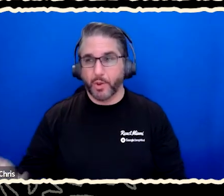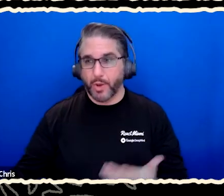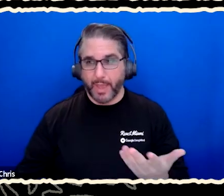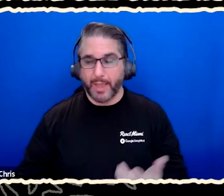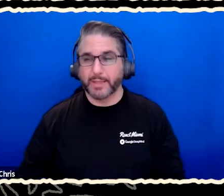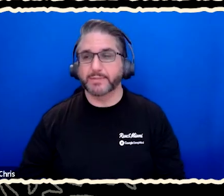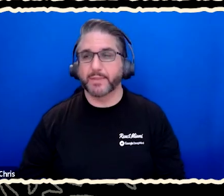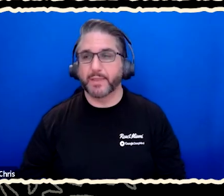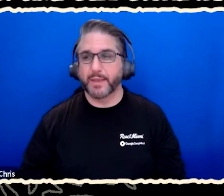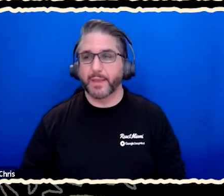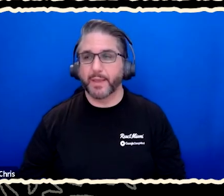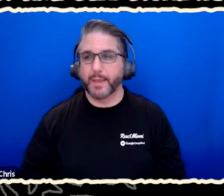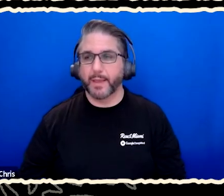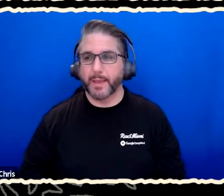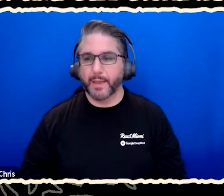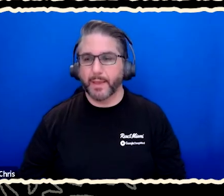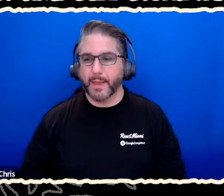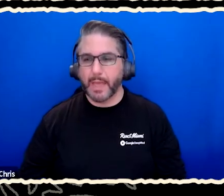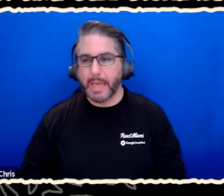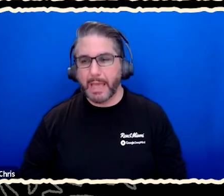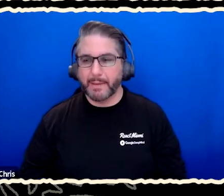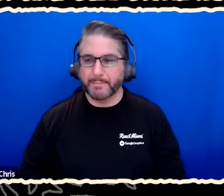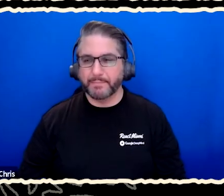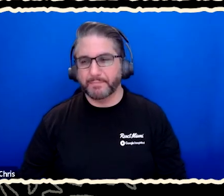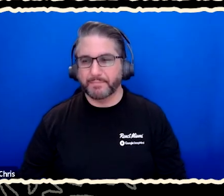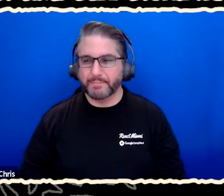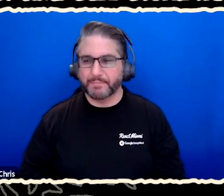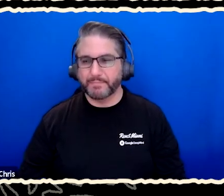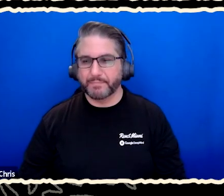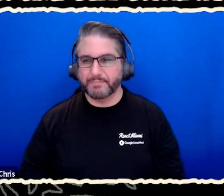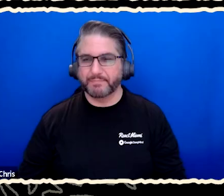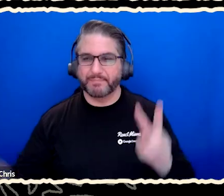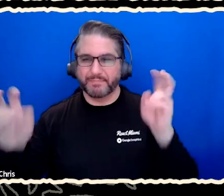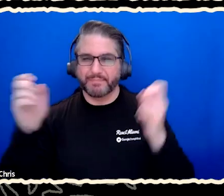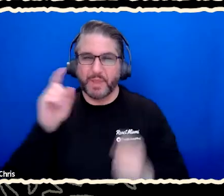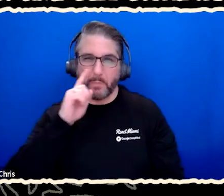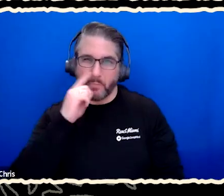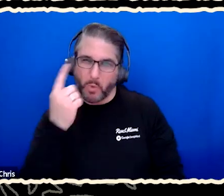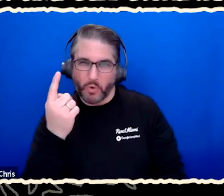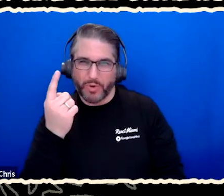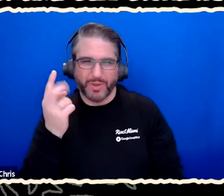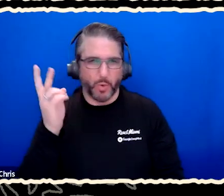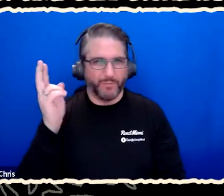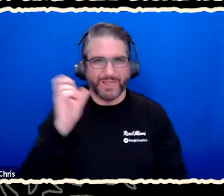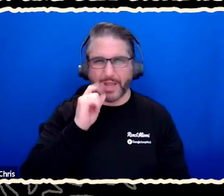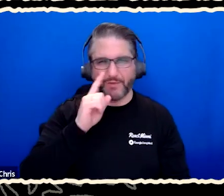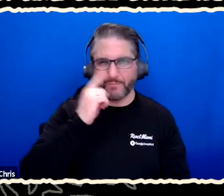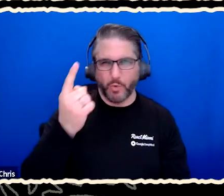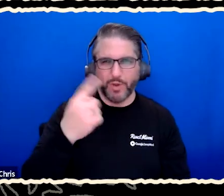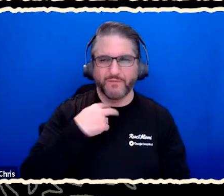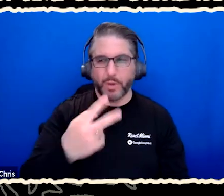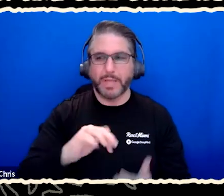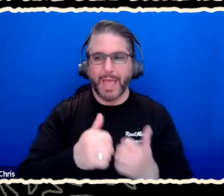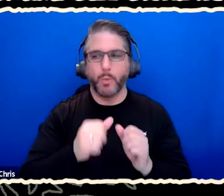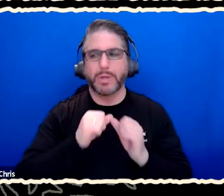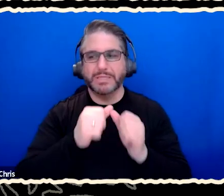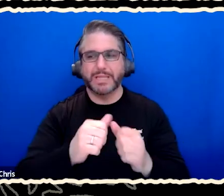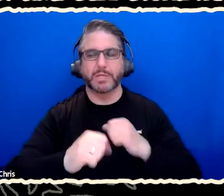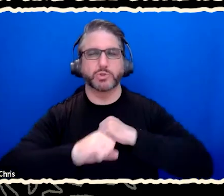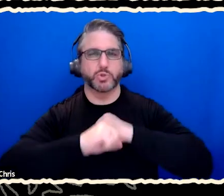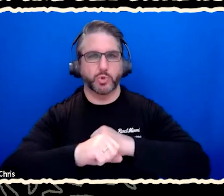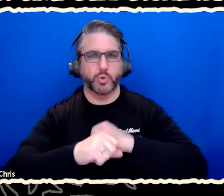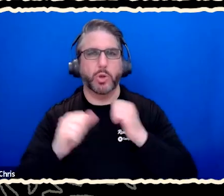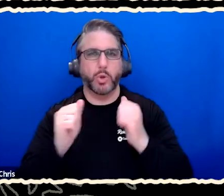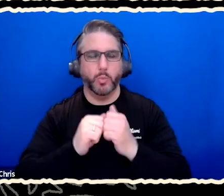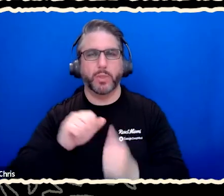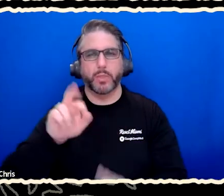the boring, hopefully not that boring voice to talk about how to stay secure when it comes to